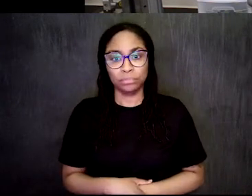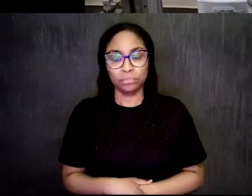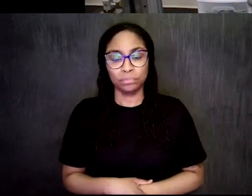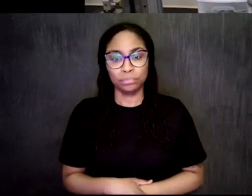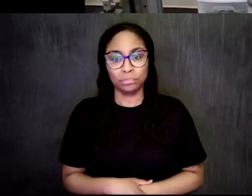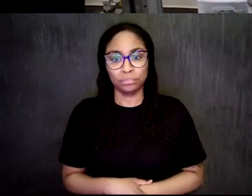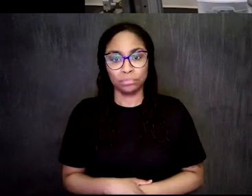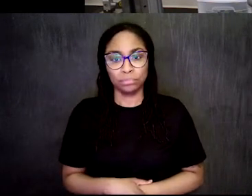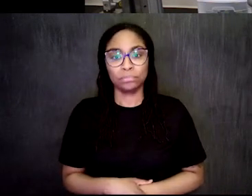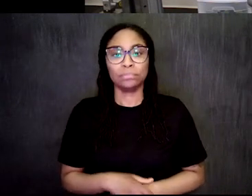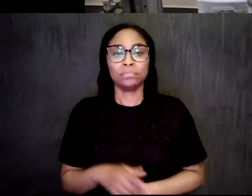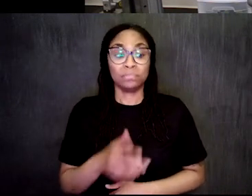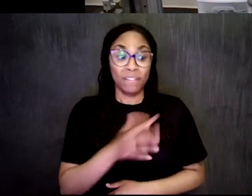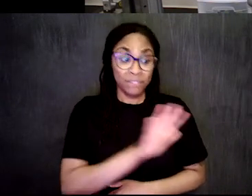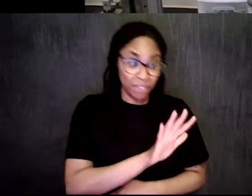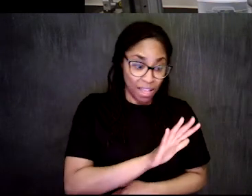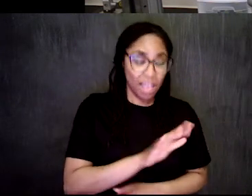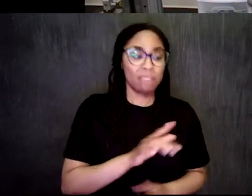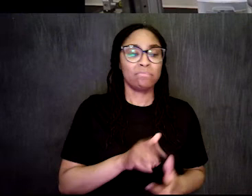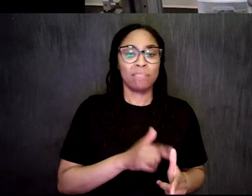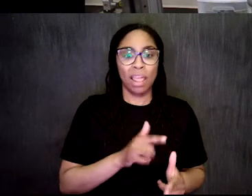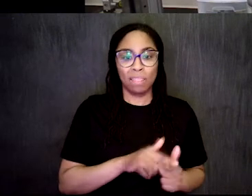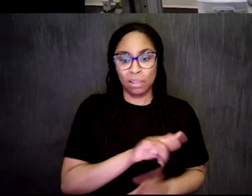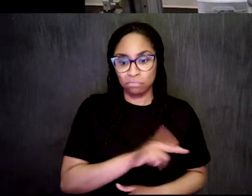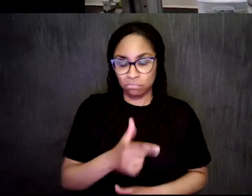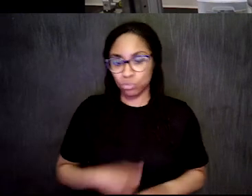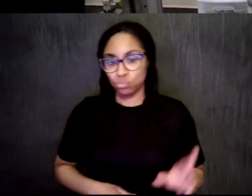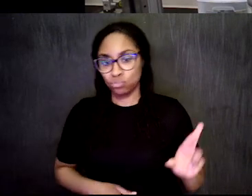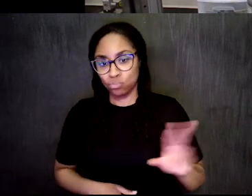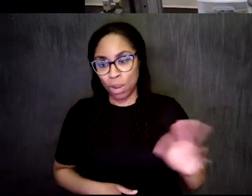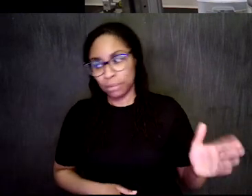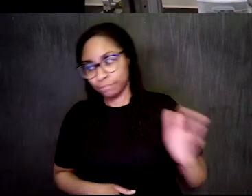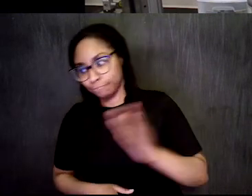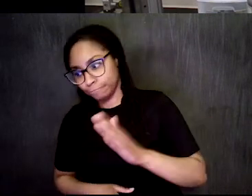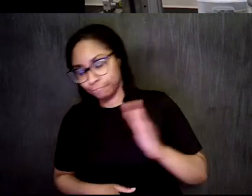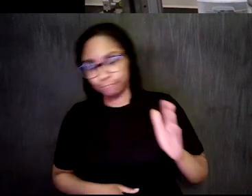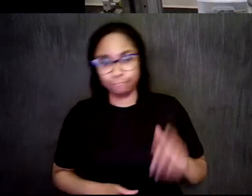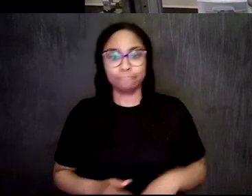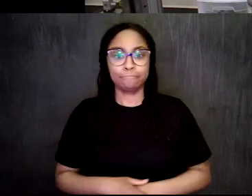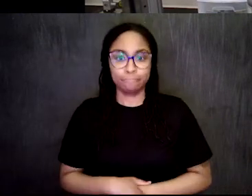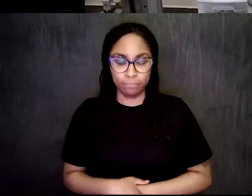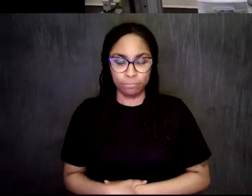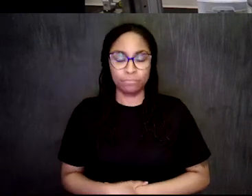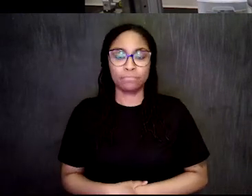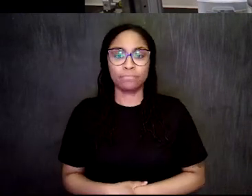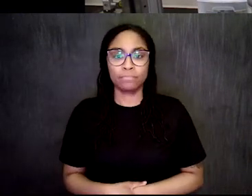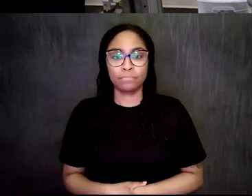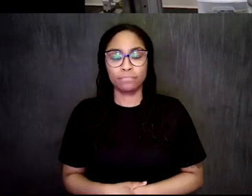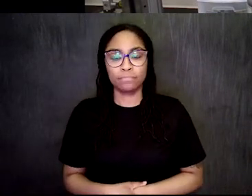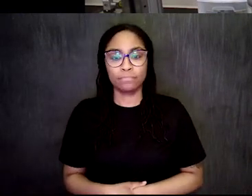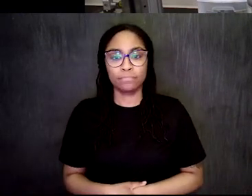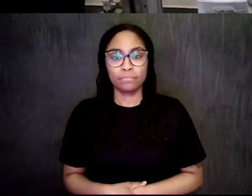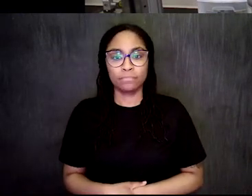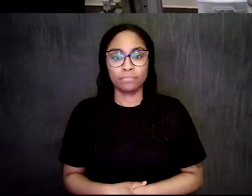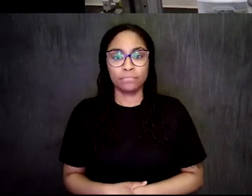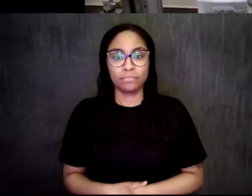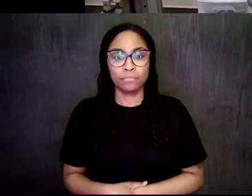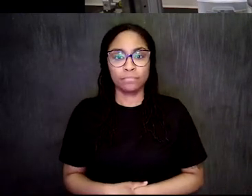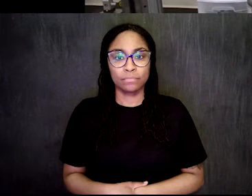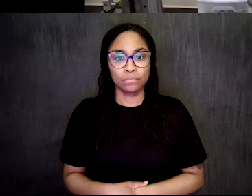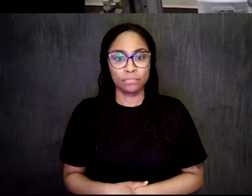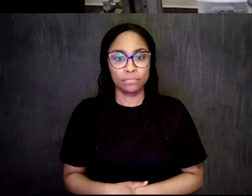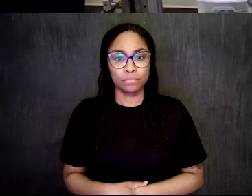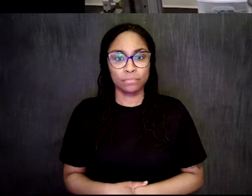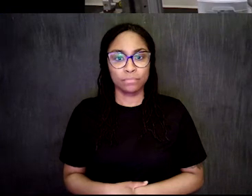hand over to the left, and then we're going to switch sides. Are you ready? And go. Twist, reach for